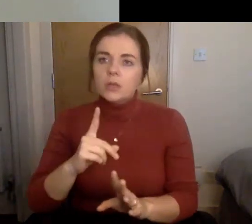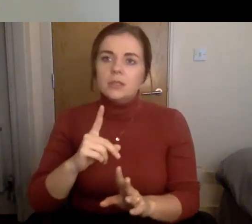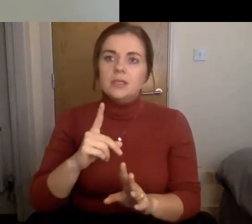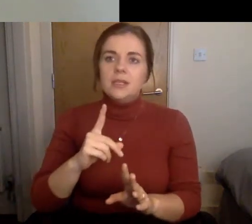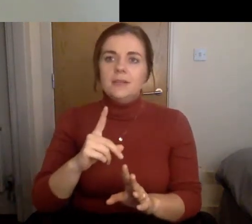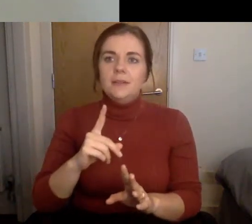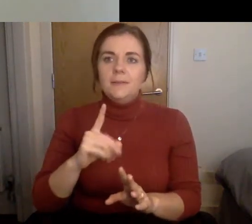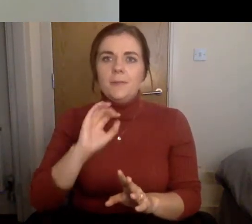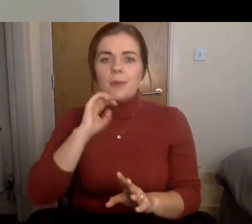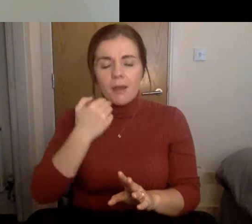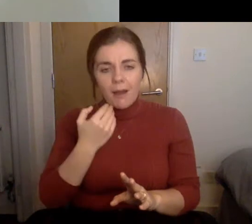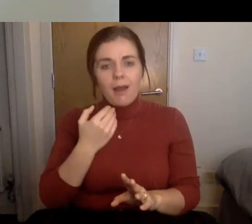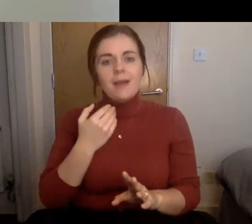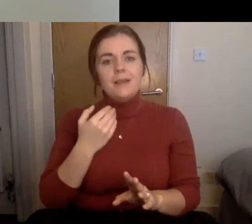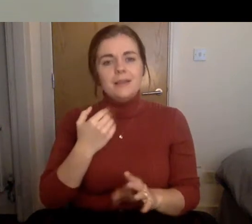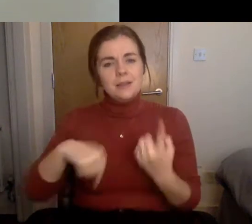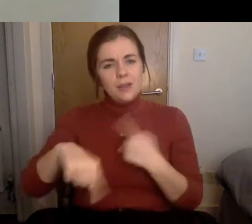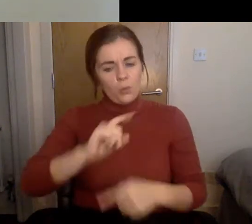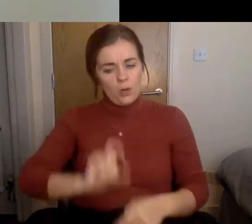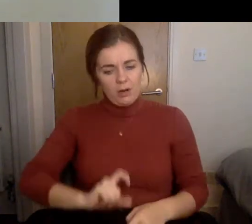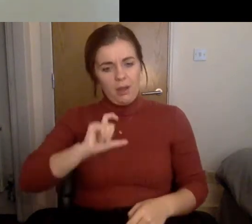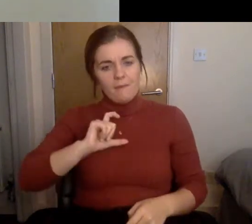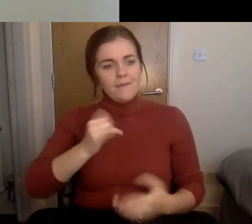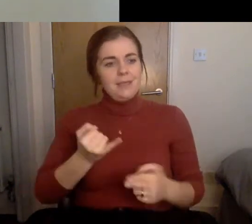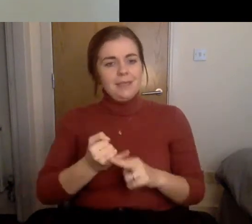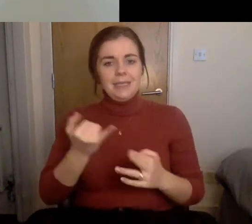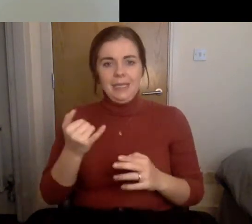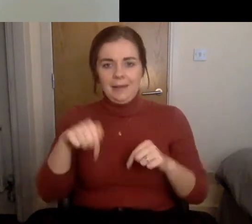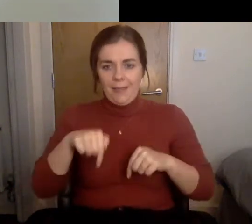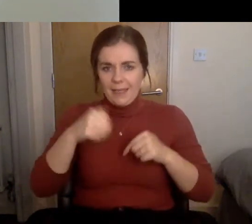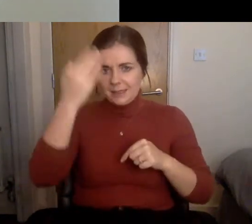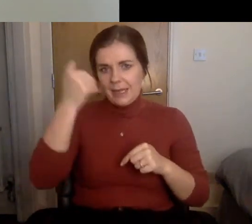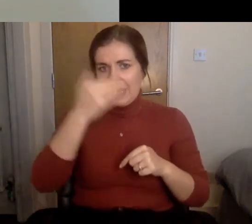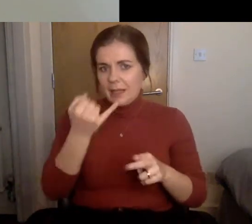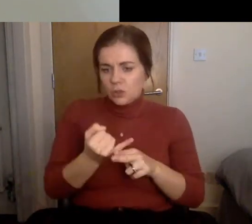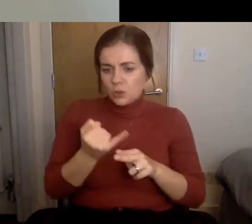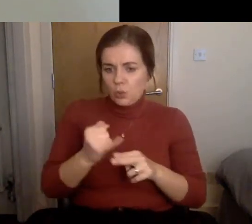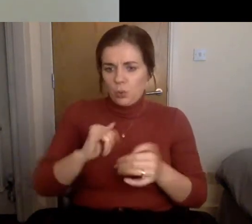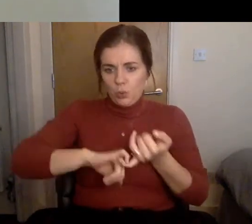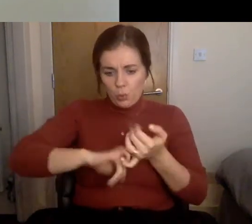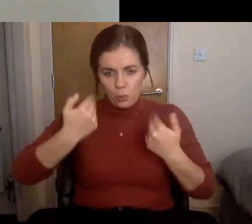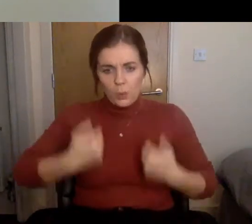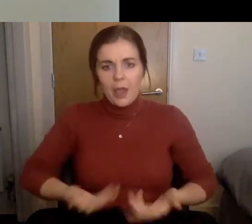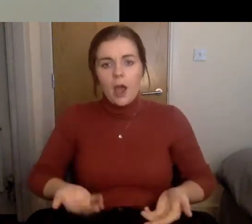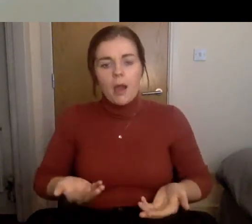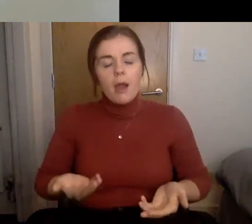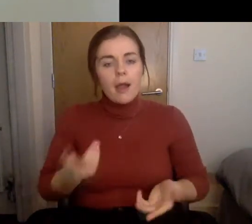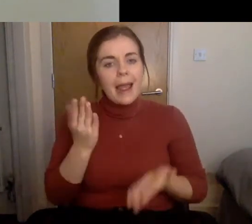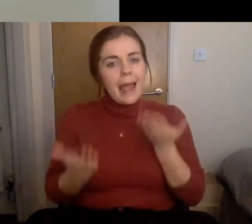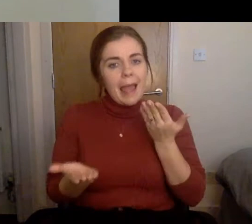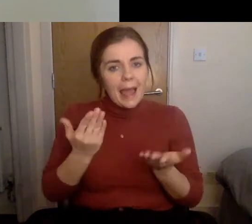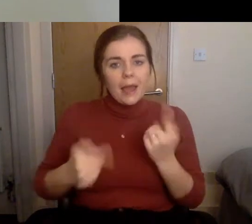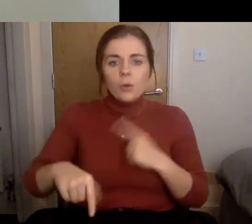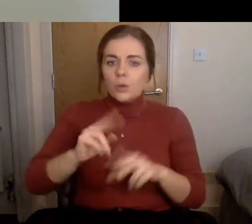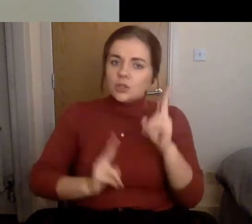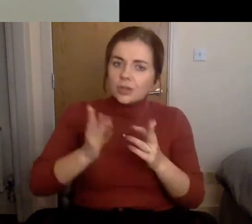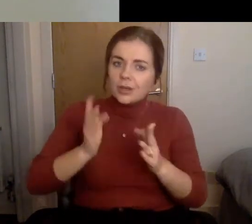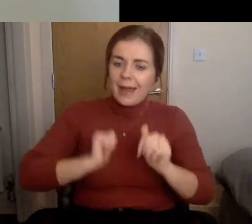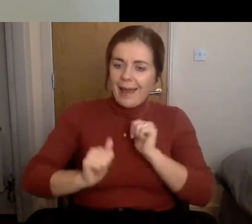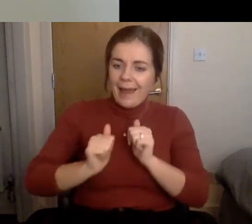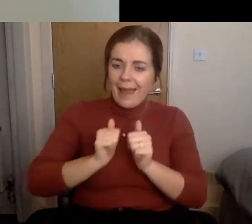but to be really confident about who we are, and then how we should act out of that.